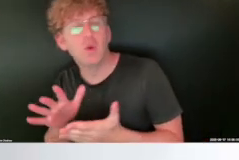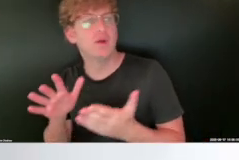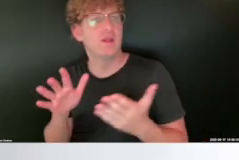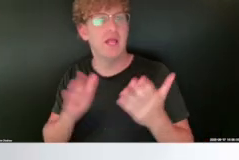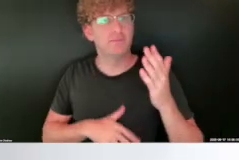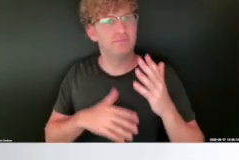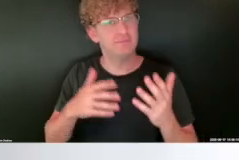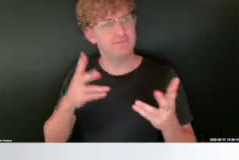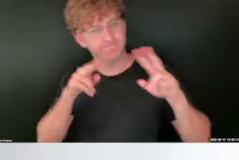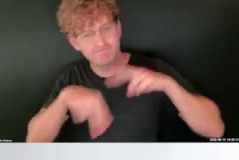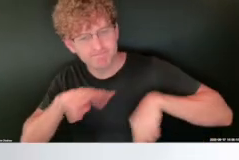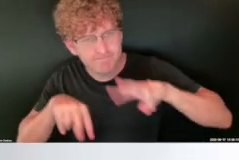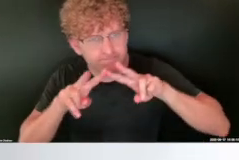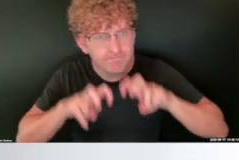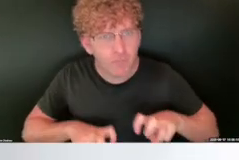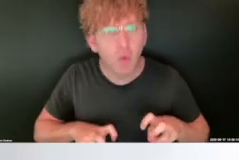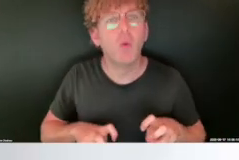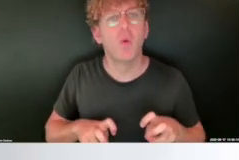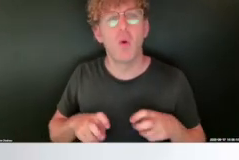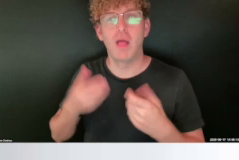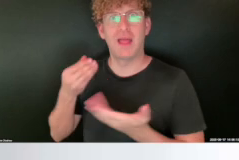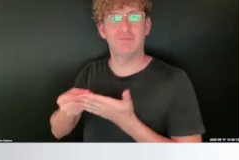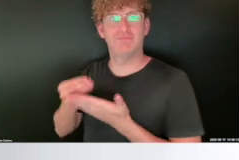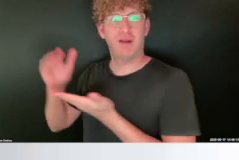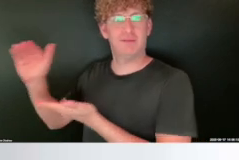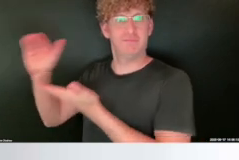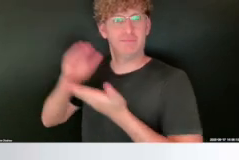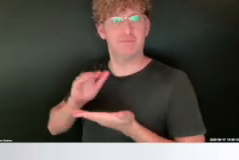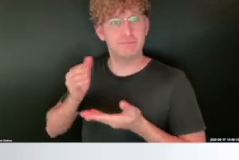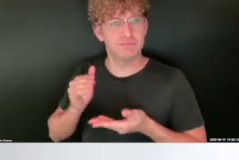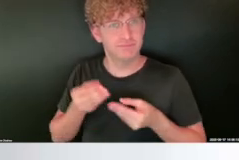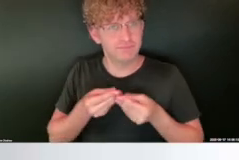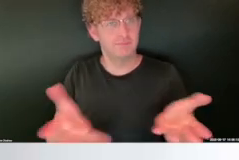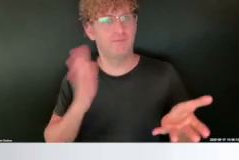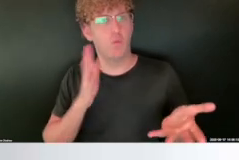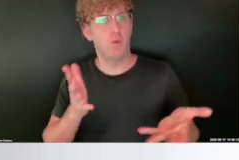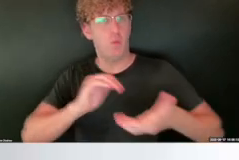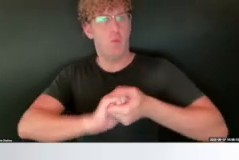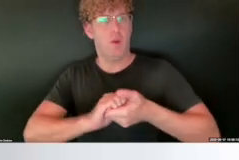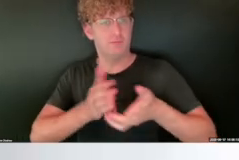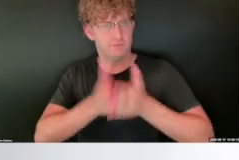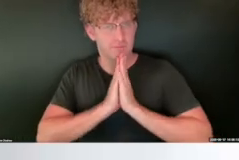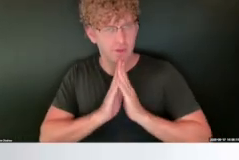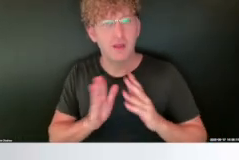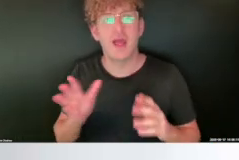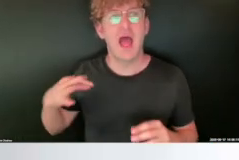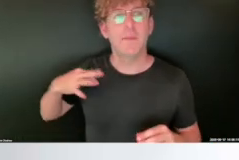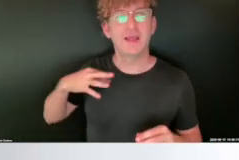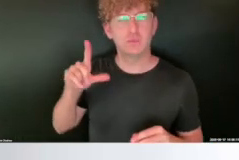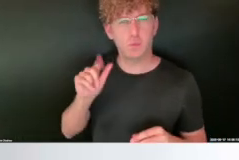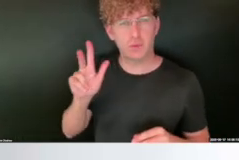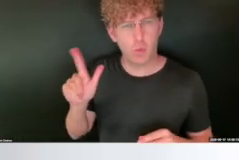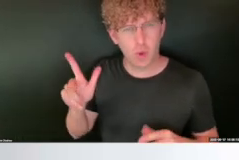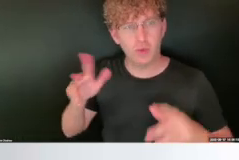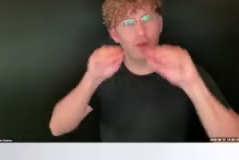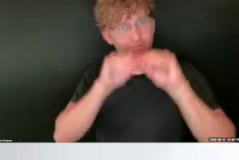2023 and launched by September of 2024. Implemented alongside the Sustainable Transportation Equity Project and the Planning